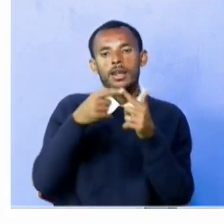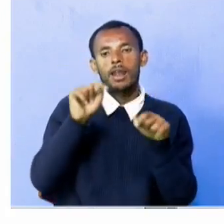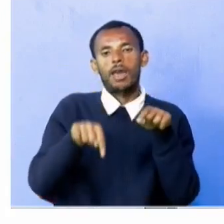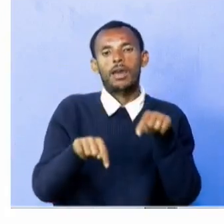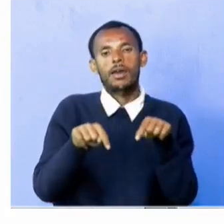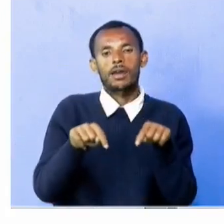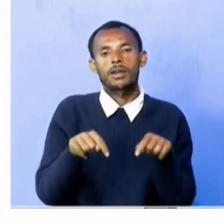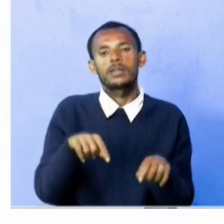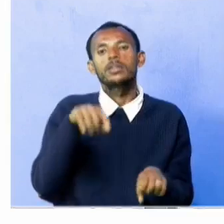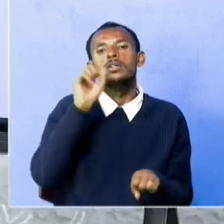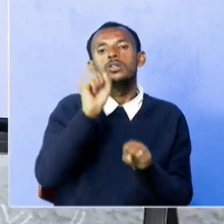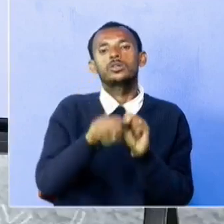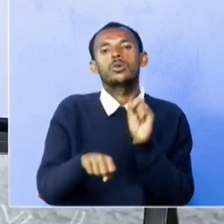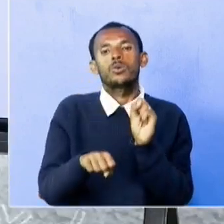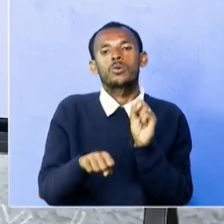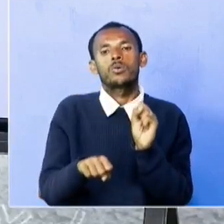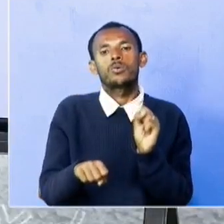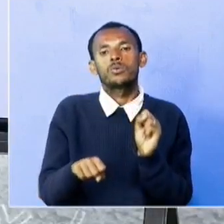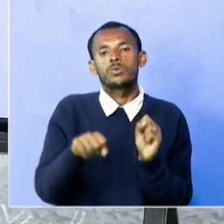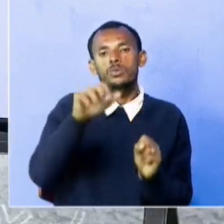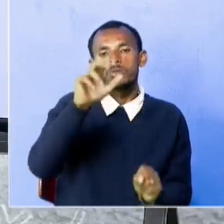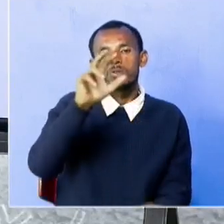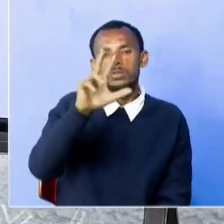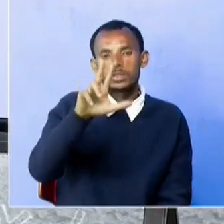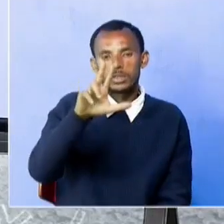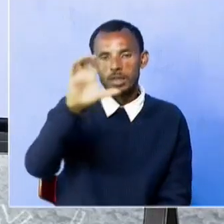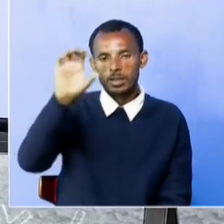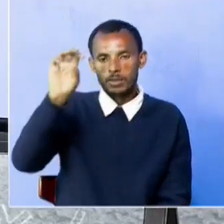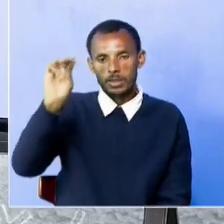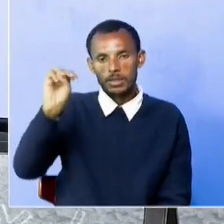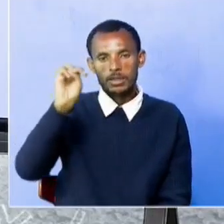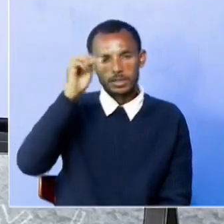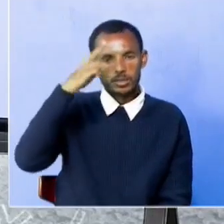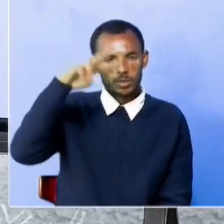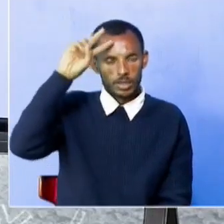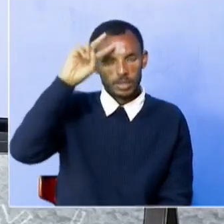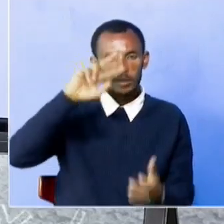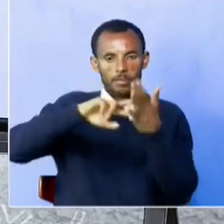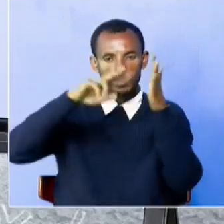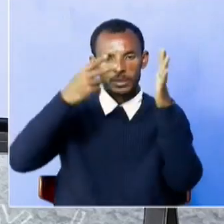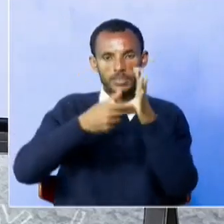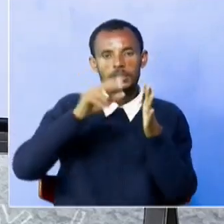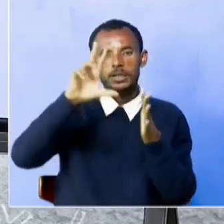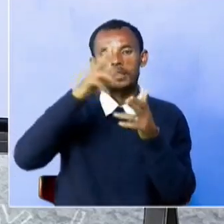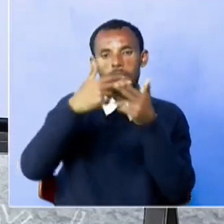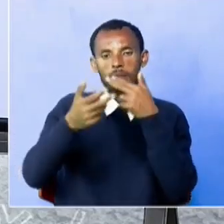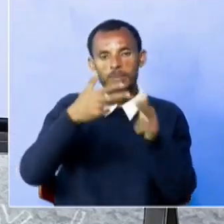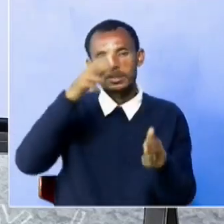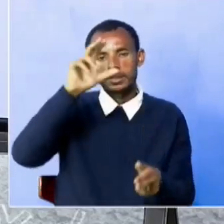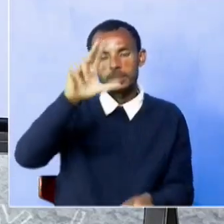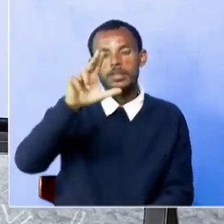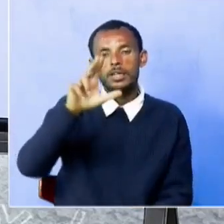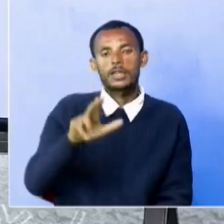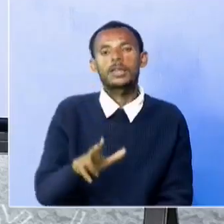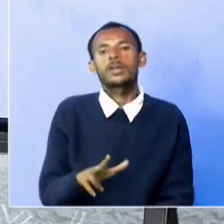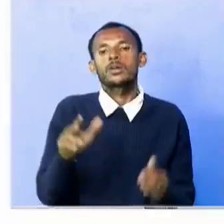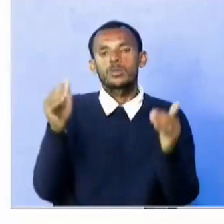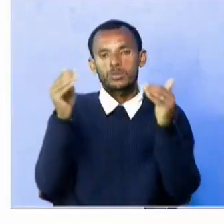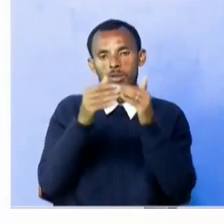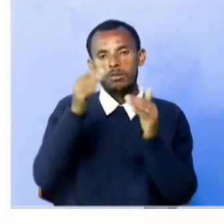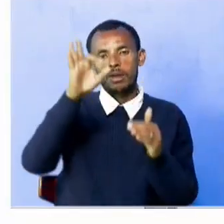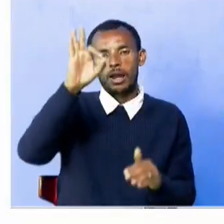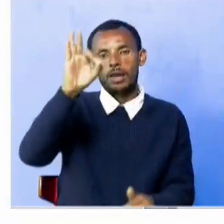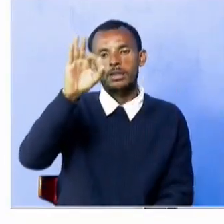Okay, so 3 centimeter square means 3 centimeter times 3 centimeter, which is 9 centimeter